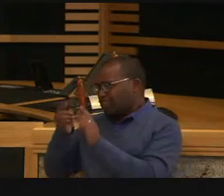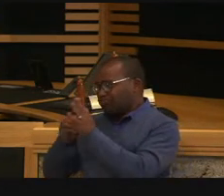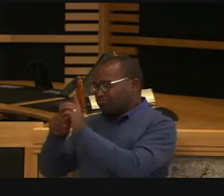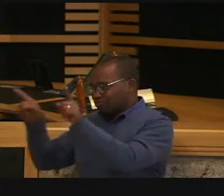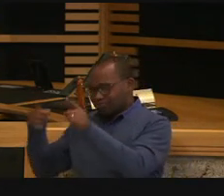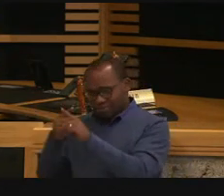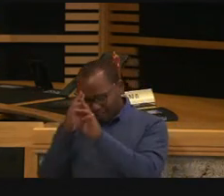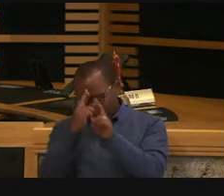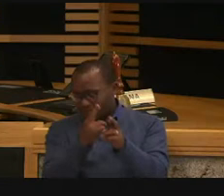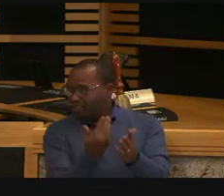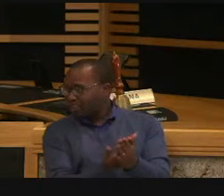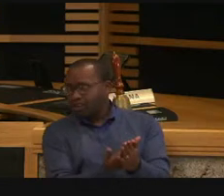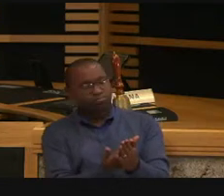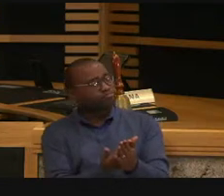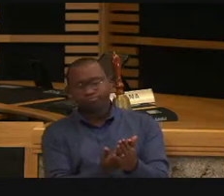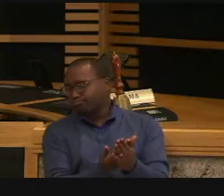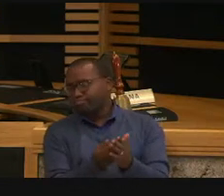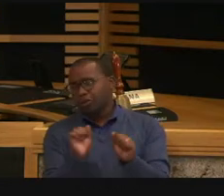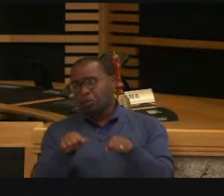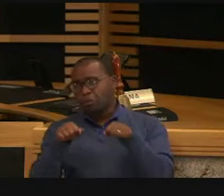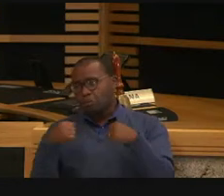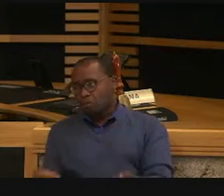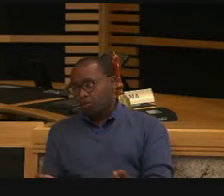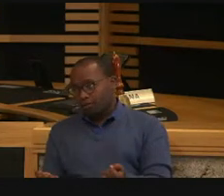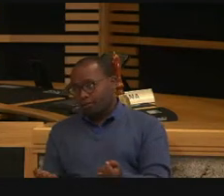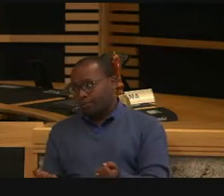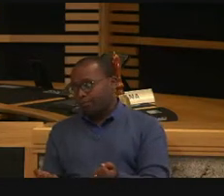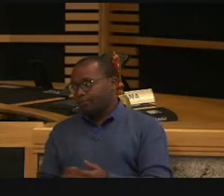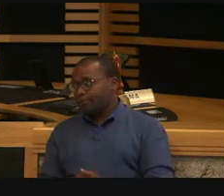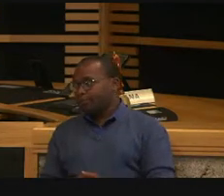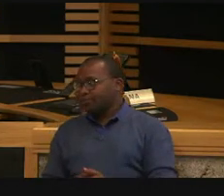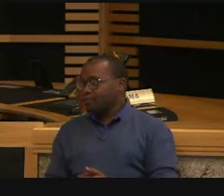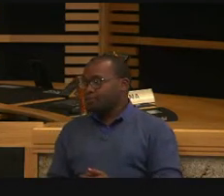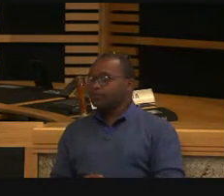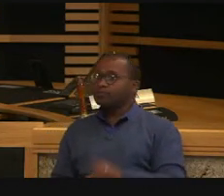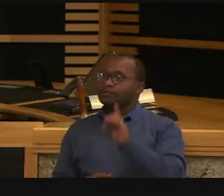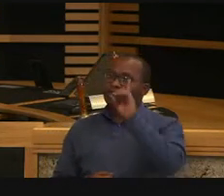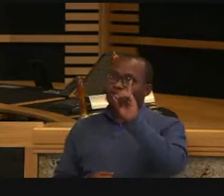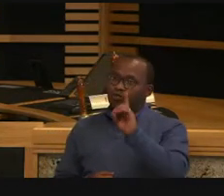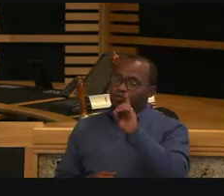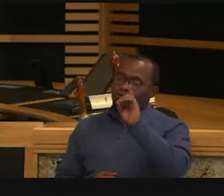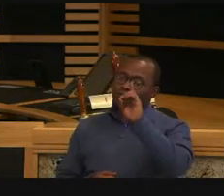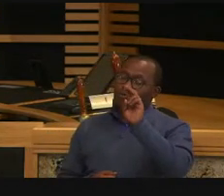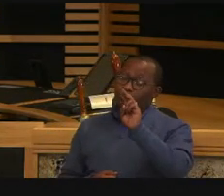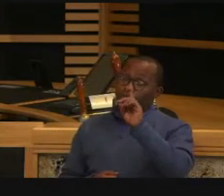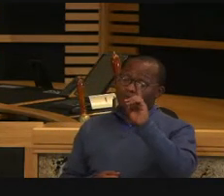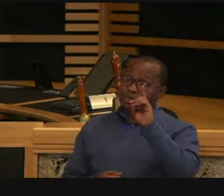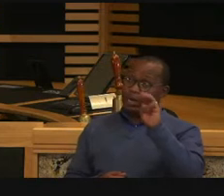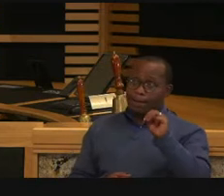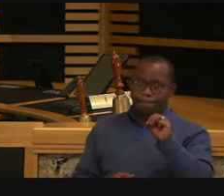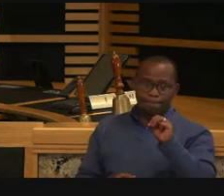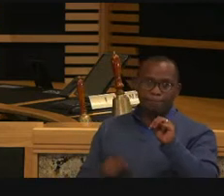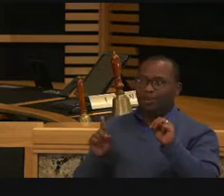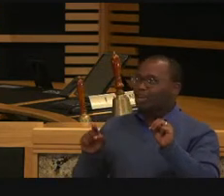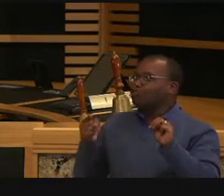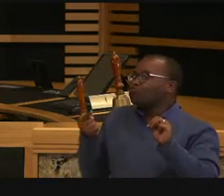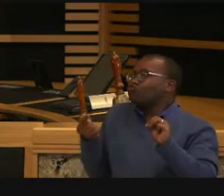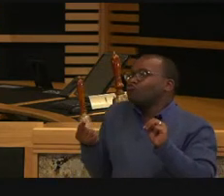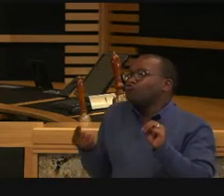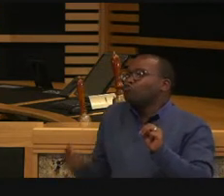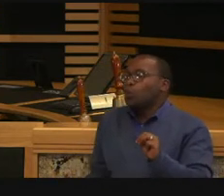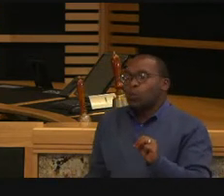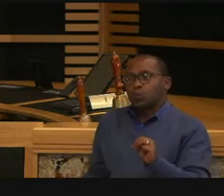ways, it cannot be. The UTM will never understand the shortage of staff when positions are